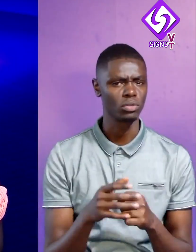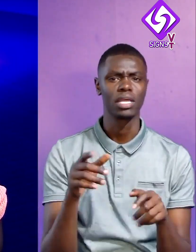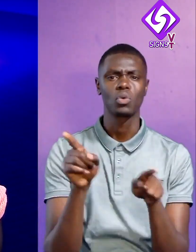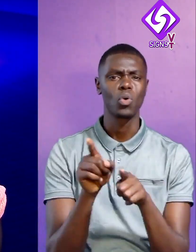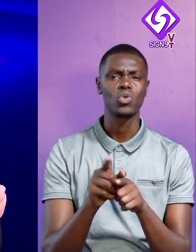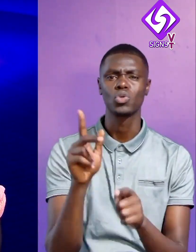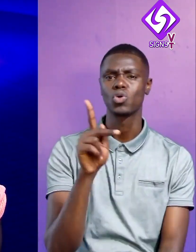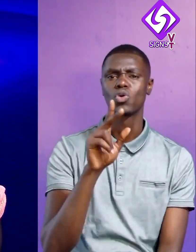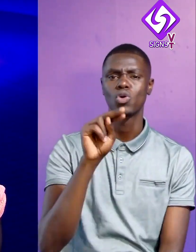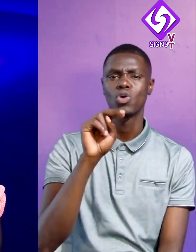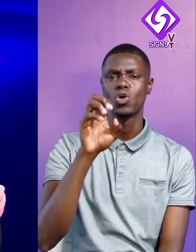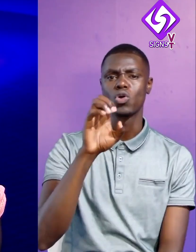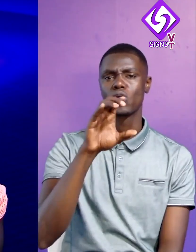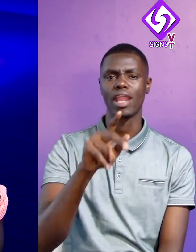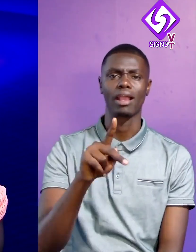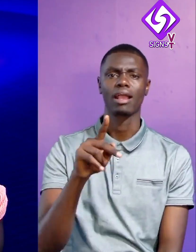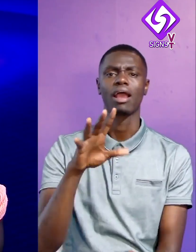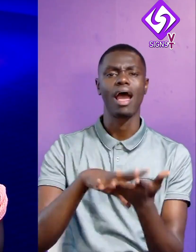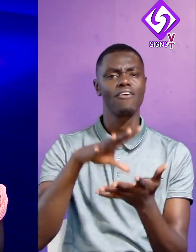na nimelearn a lot kuwa